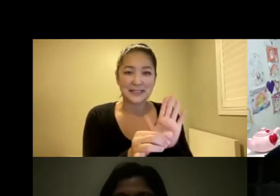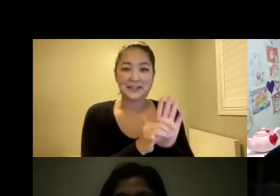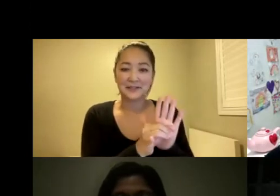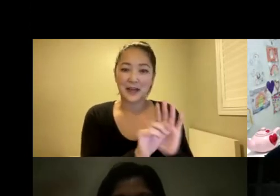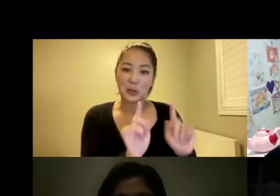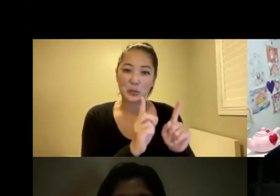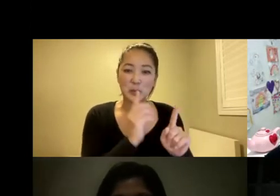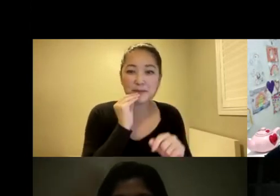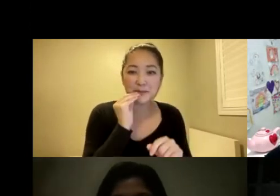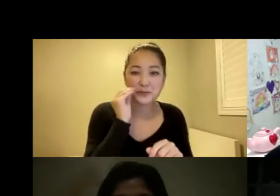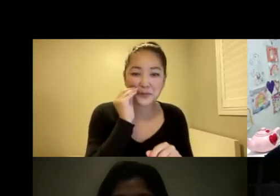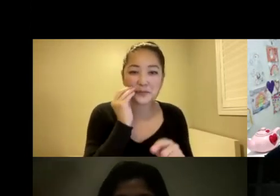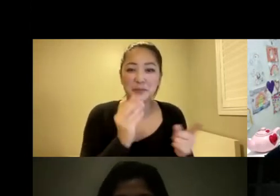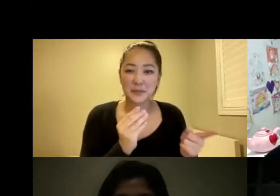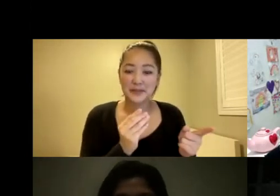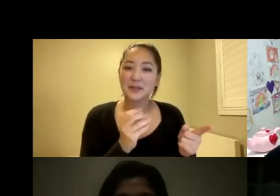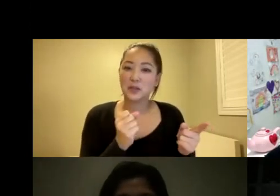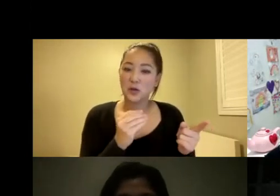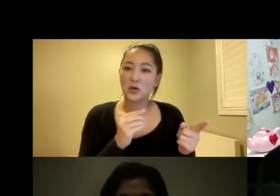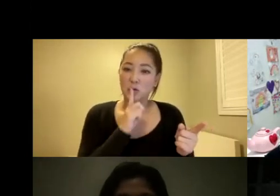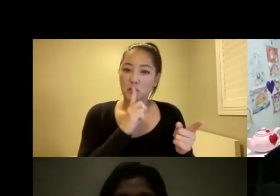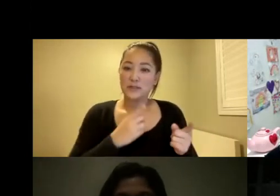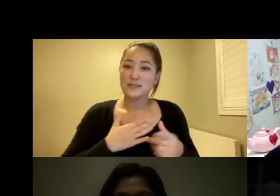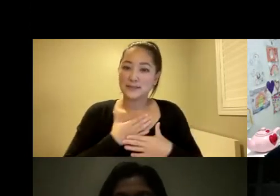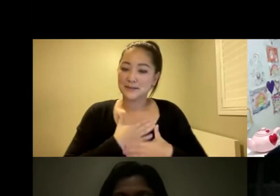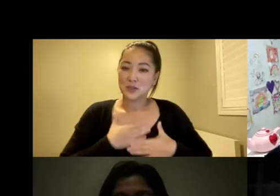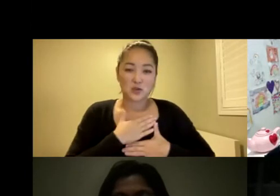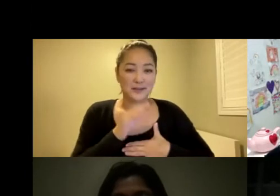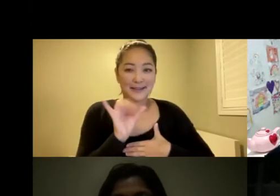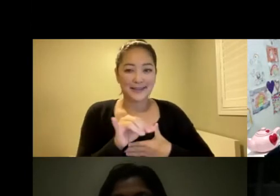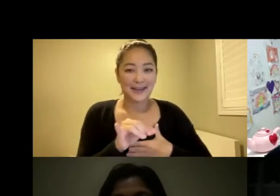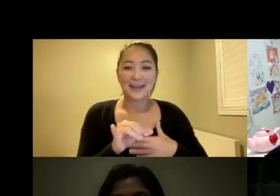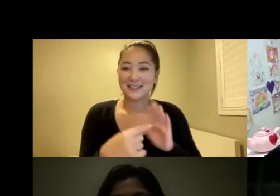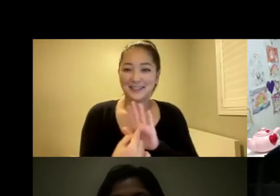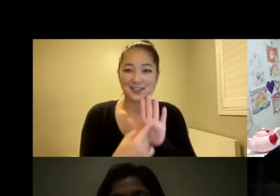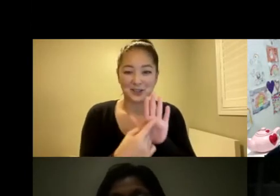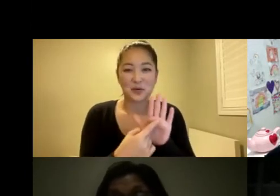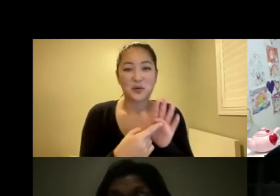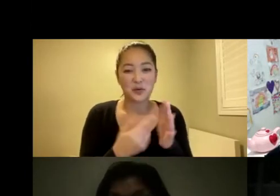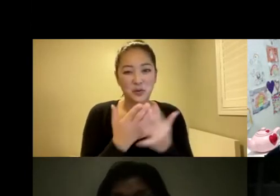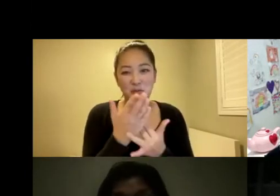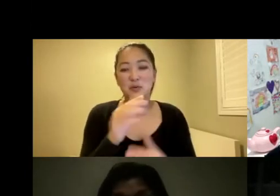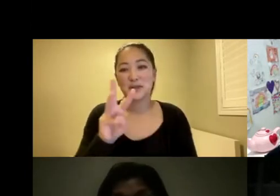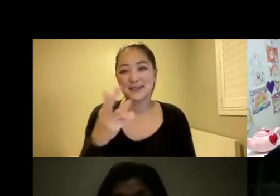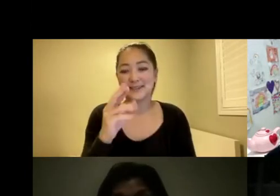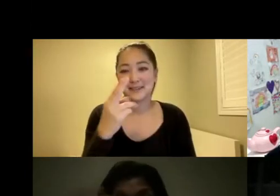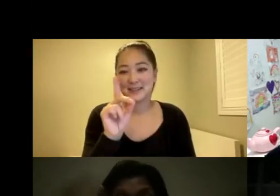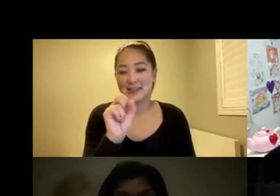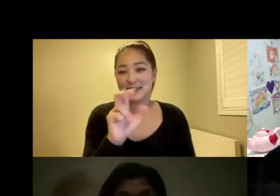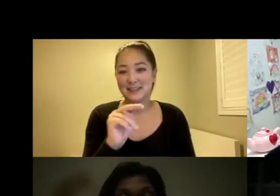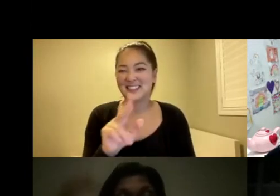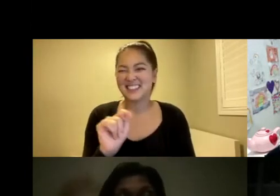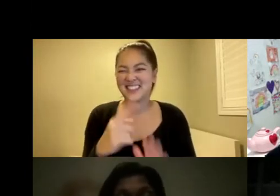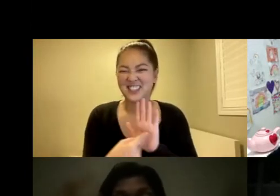So I love that both those things were part of the story there in 16 Hudson, Shabnam. For us, like one of the things for us